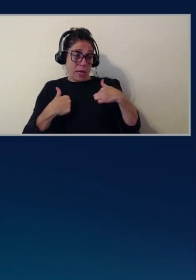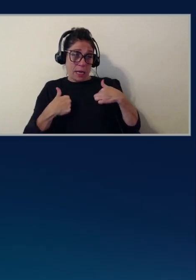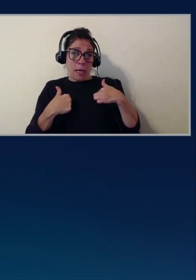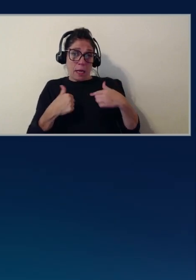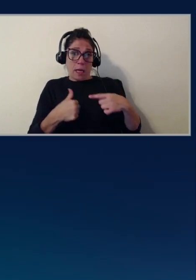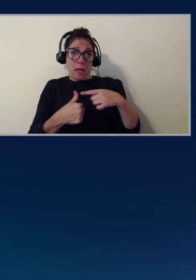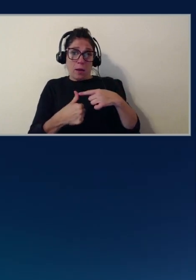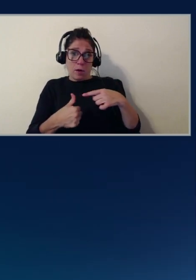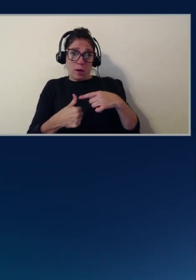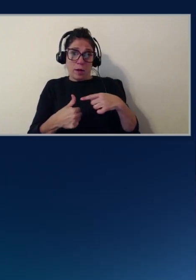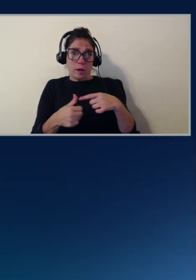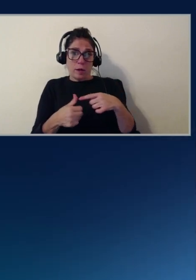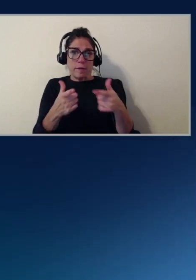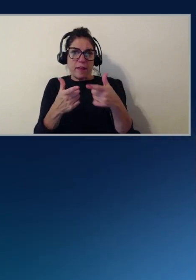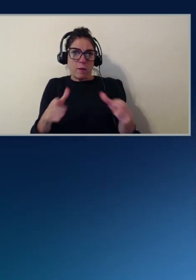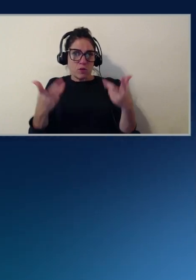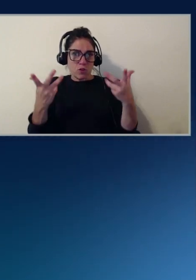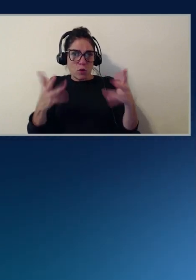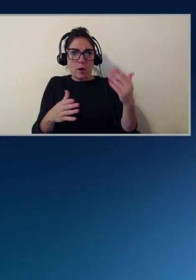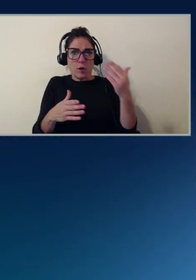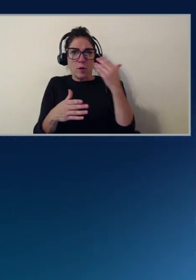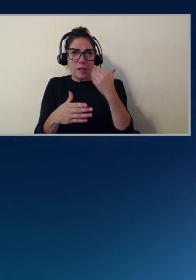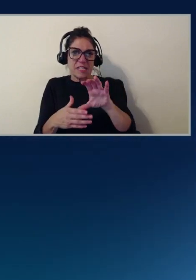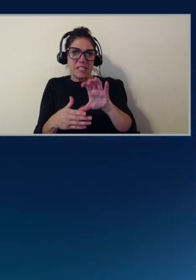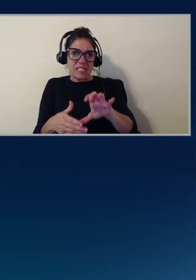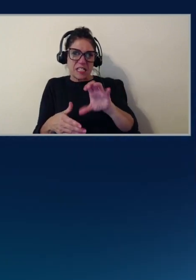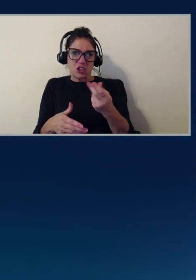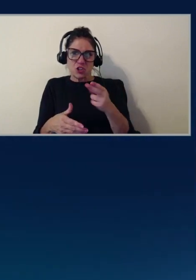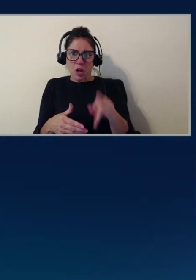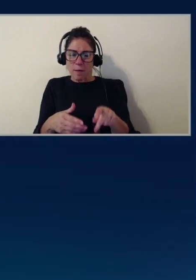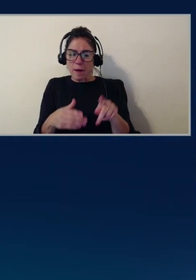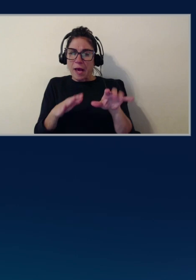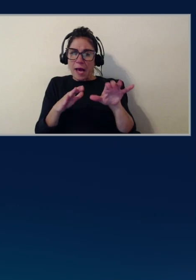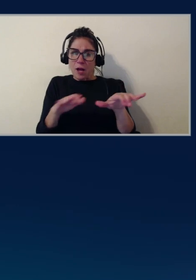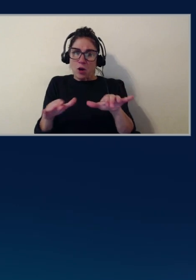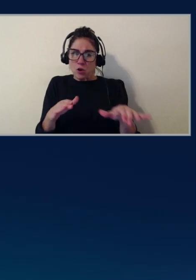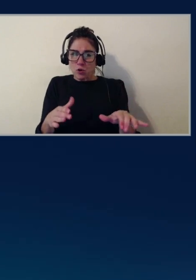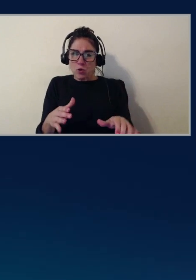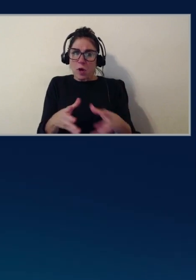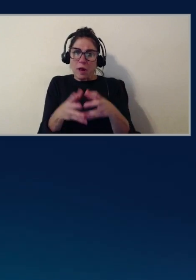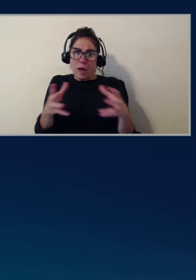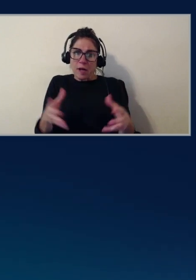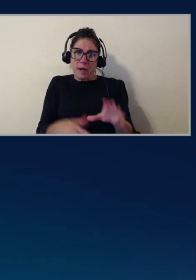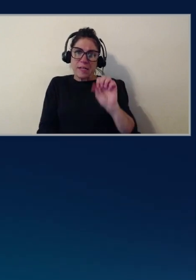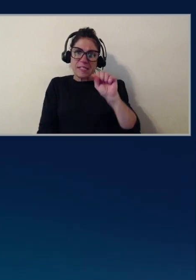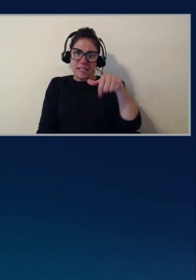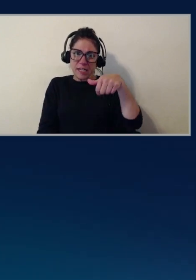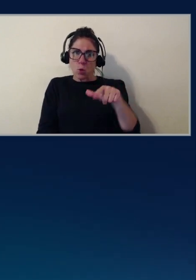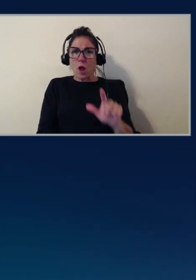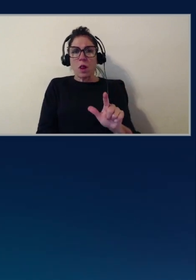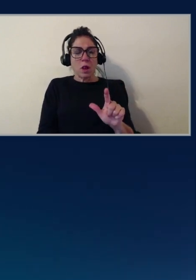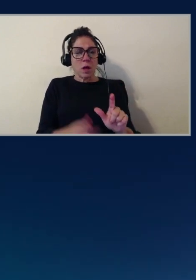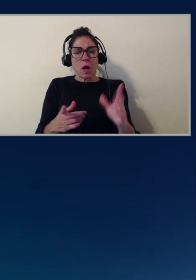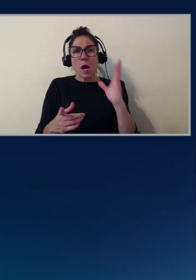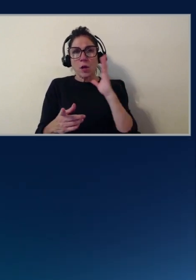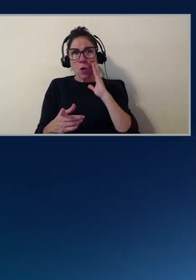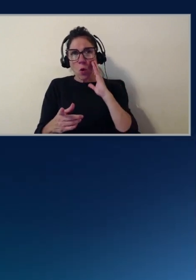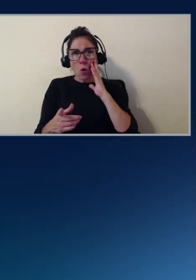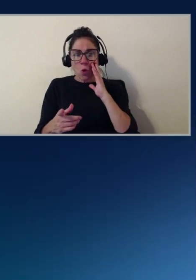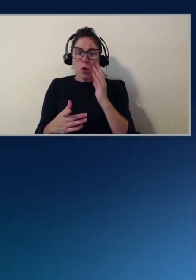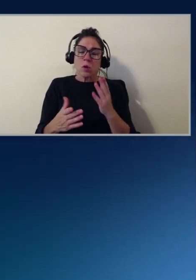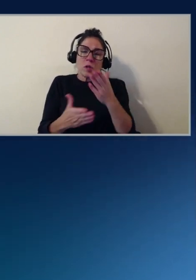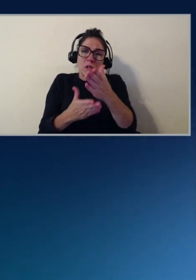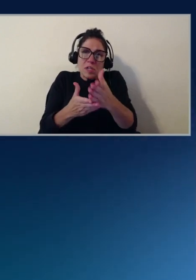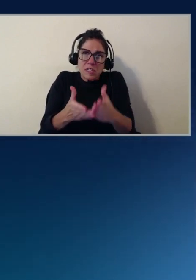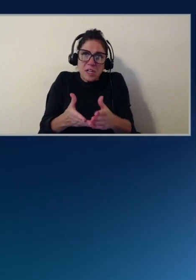that I already know. So for example, C#, I recently had to do a bunch of reporting things, and instead of doing it with SQL statements, I know some link, but I don't want